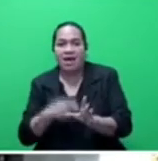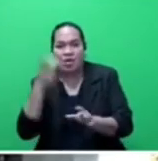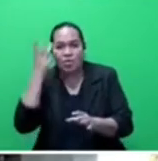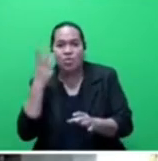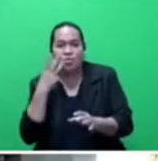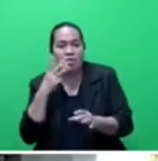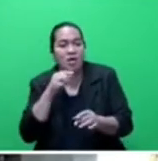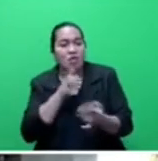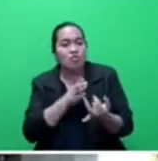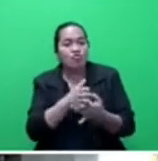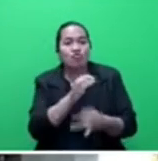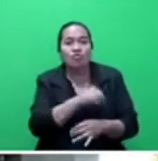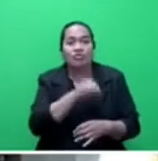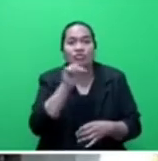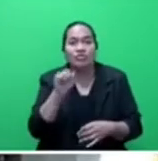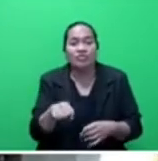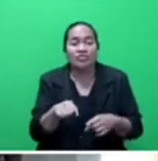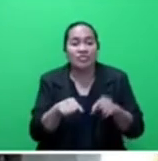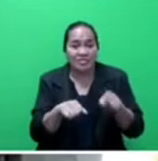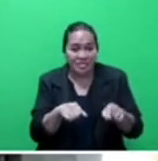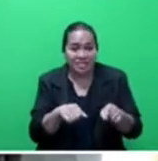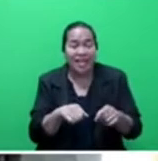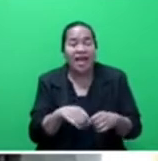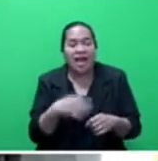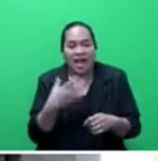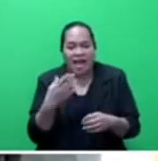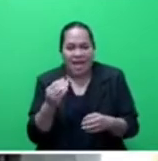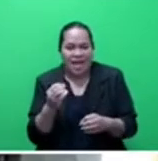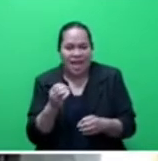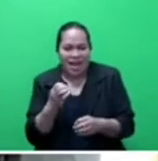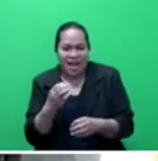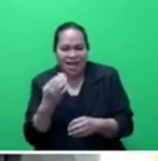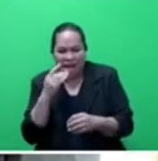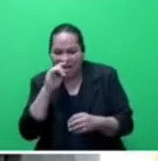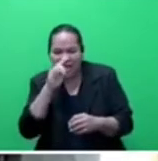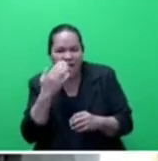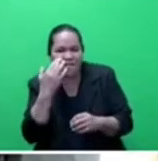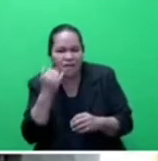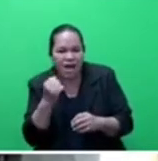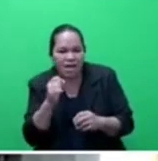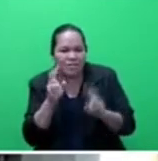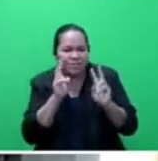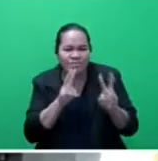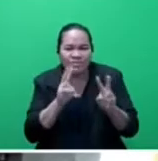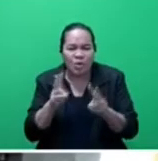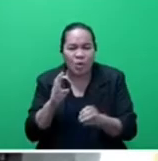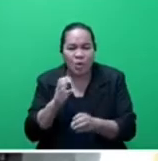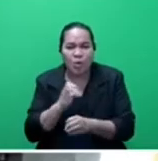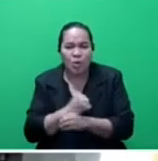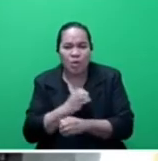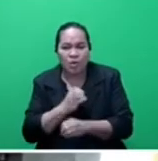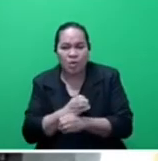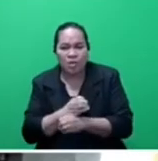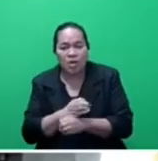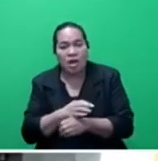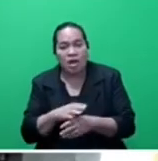TELS, who can find employment and unable to pay TELS and is now selling her